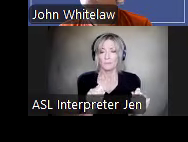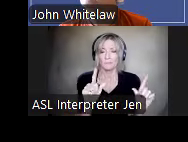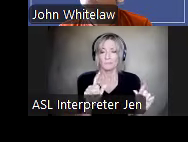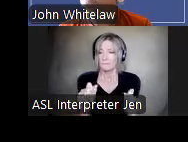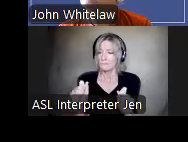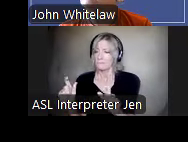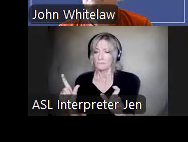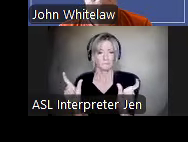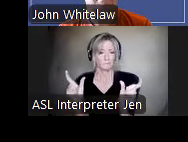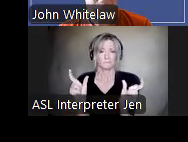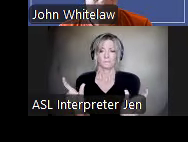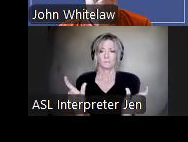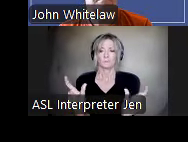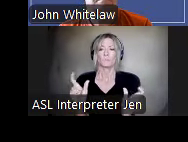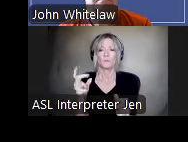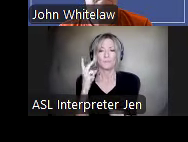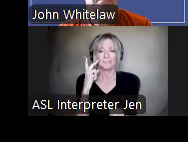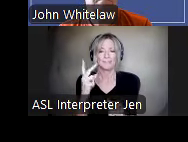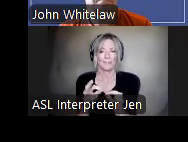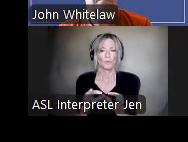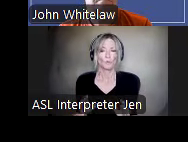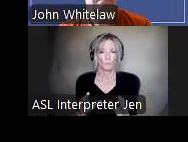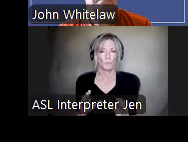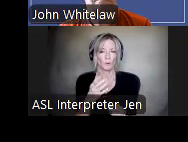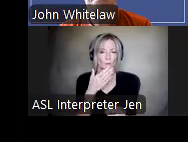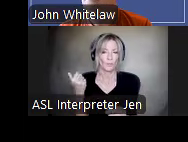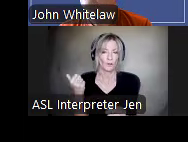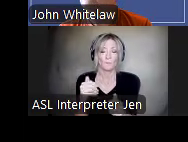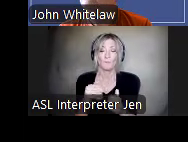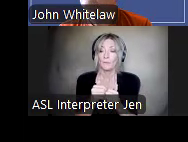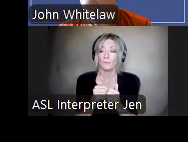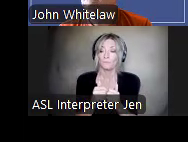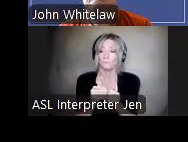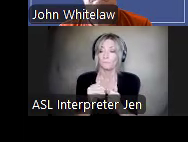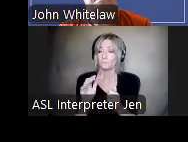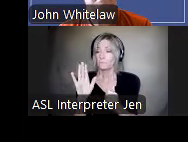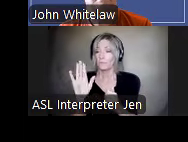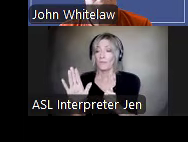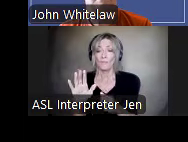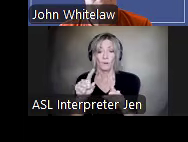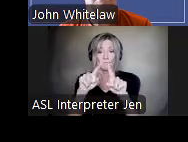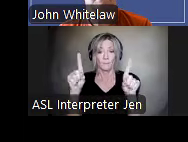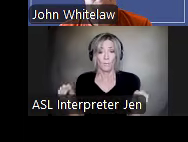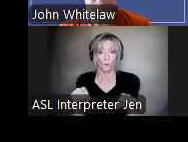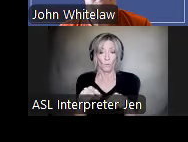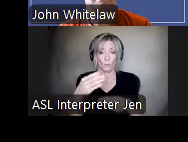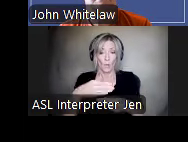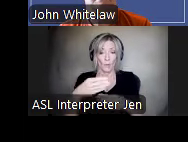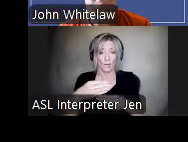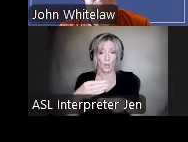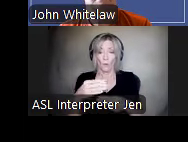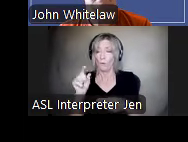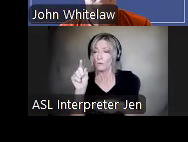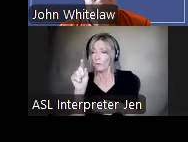your view of the interpreter. To do this, click on their video window and then select